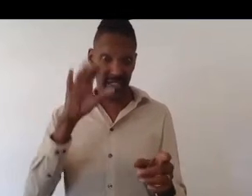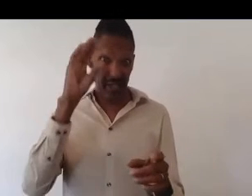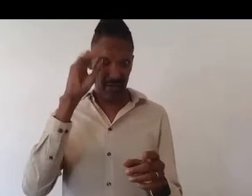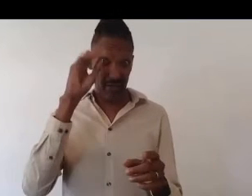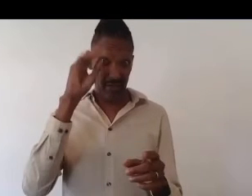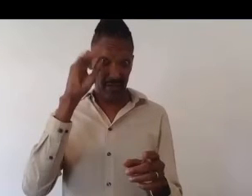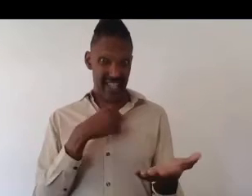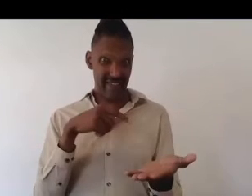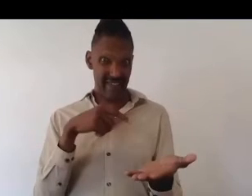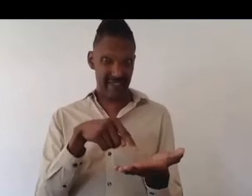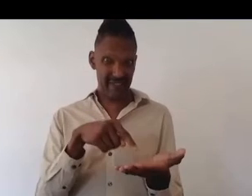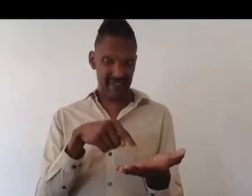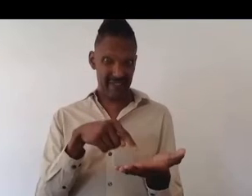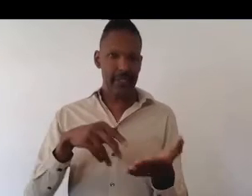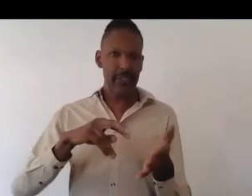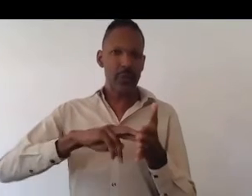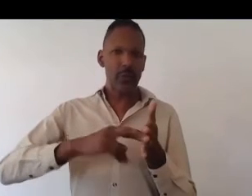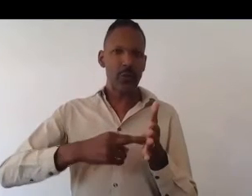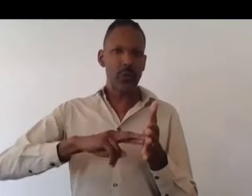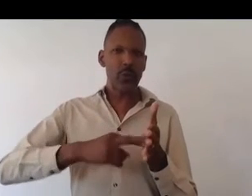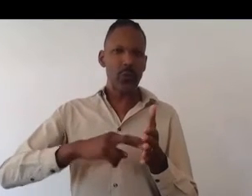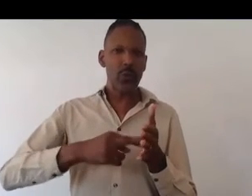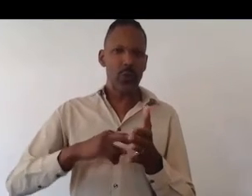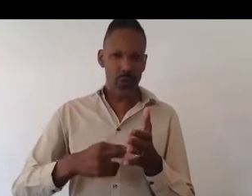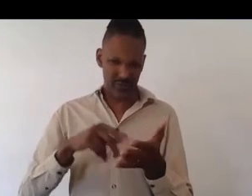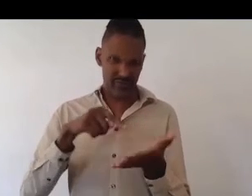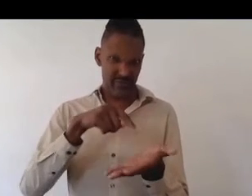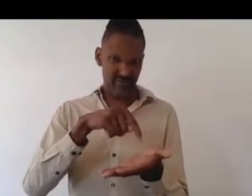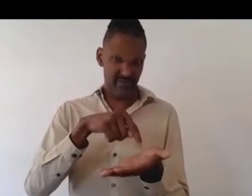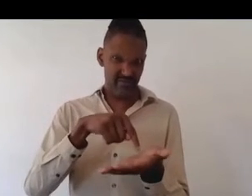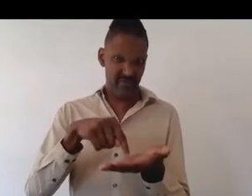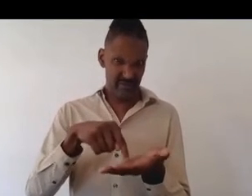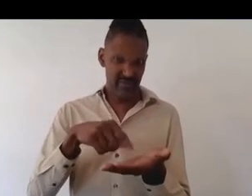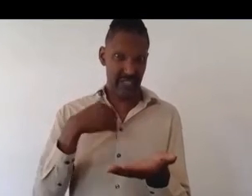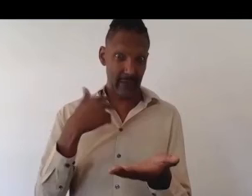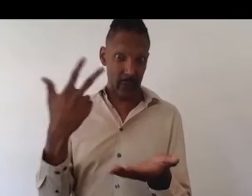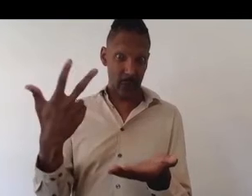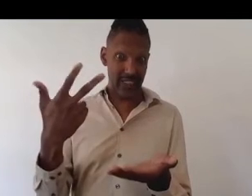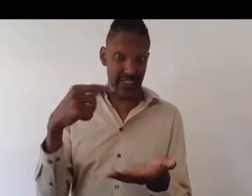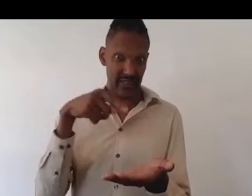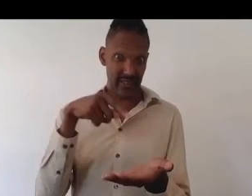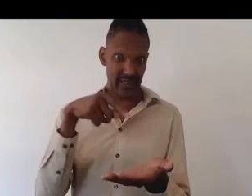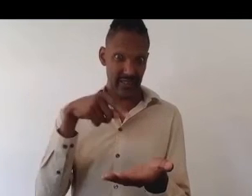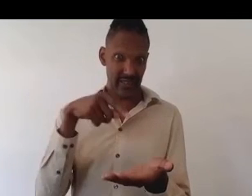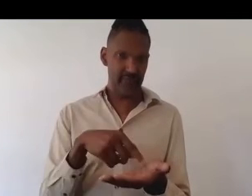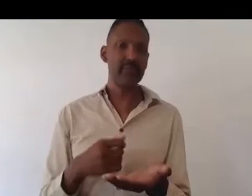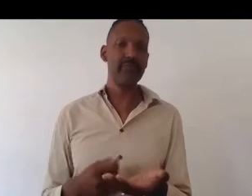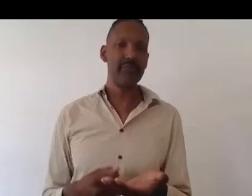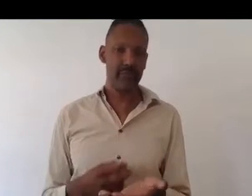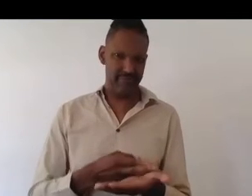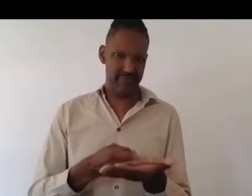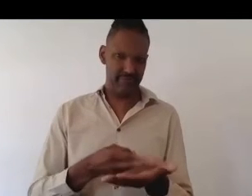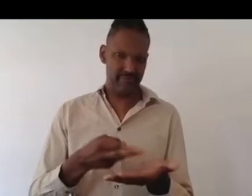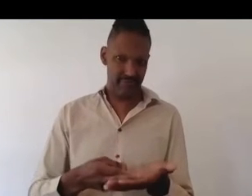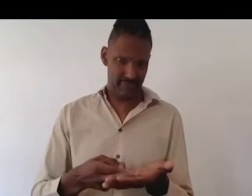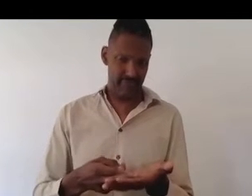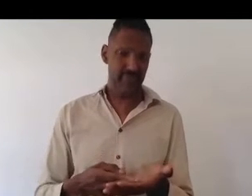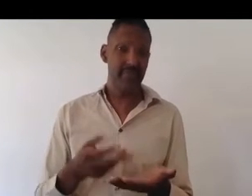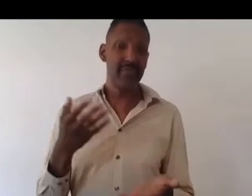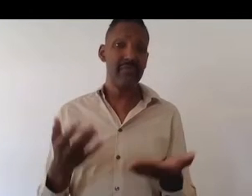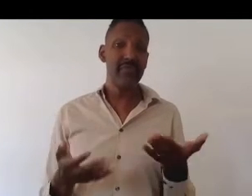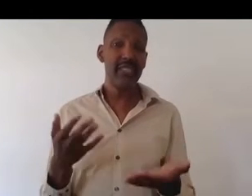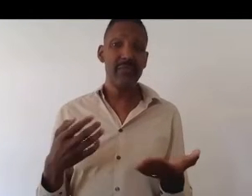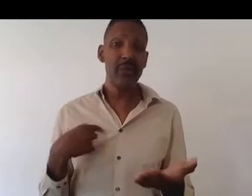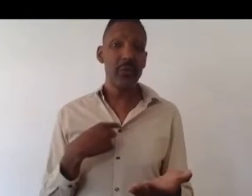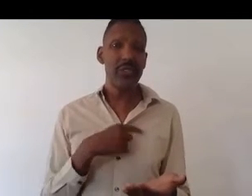in his hand, not just the child's holding screws, but 3, that number 3. We are beginning to mathematize our world. Maybe we need